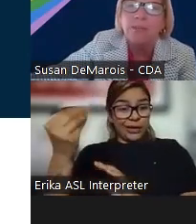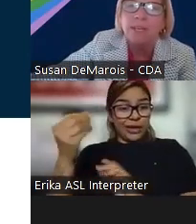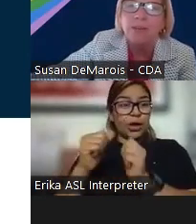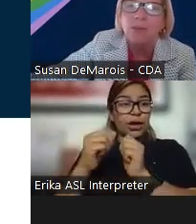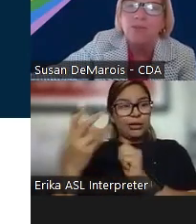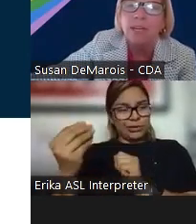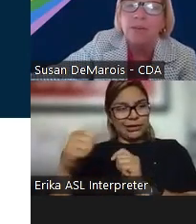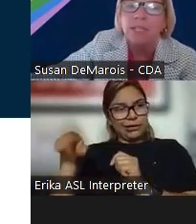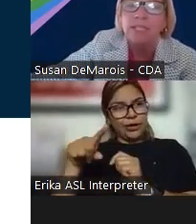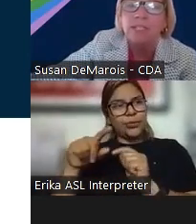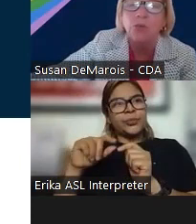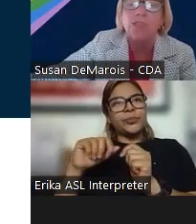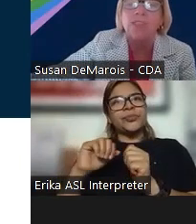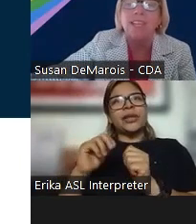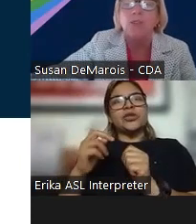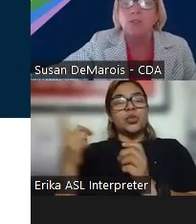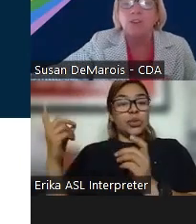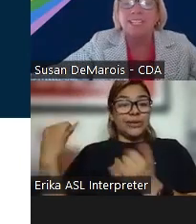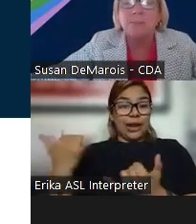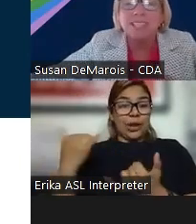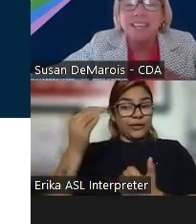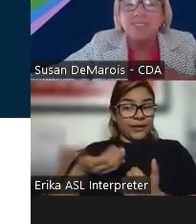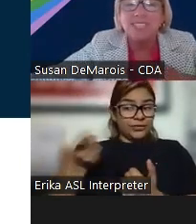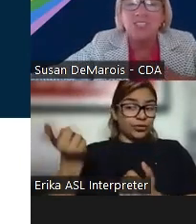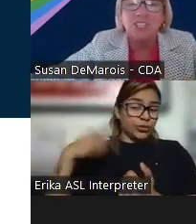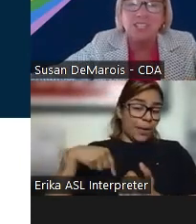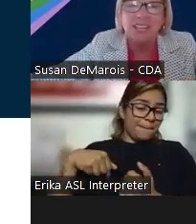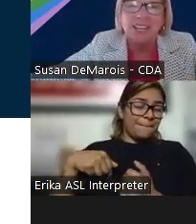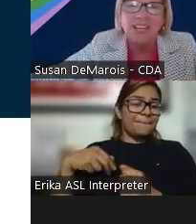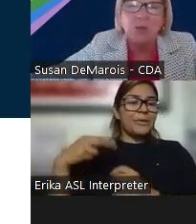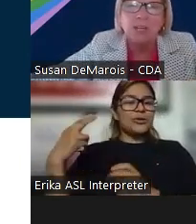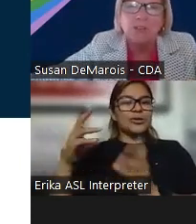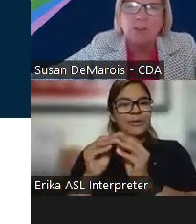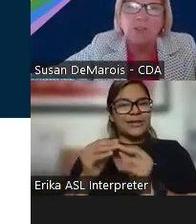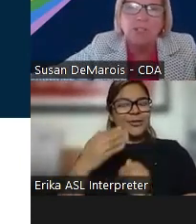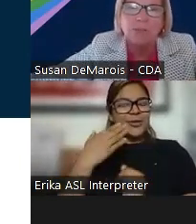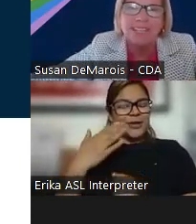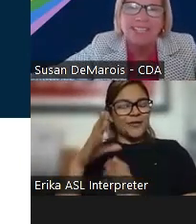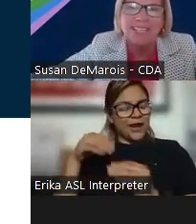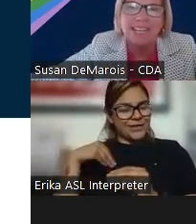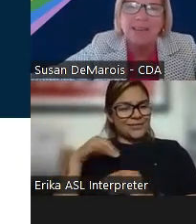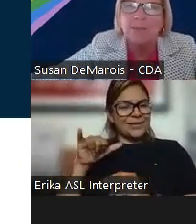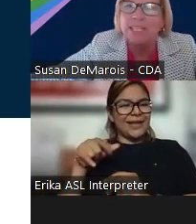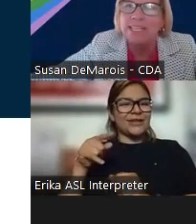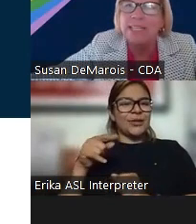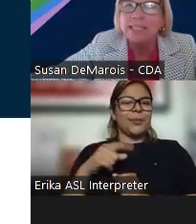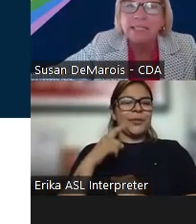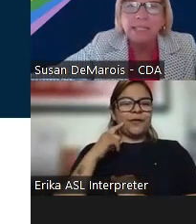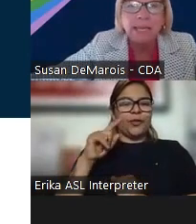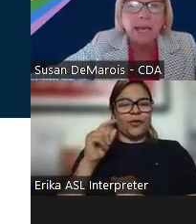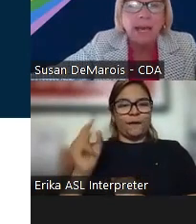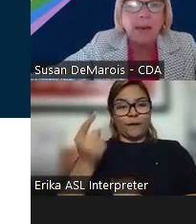of this committee, and we invited Melinda to join. Thank you for accepting that invitation and joining for your first meeting today,